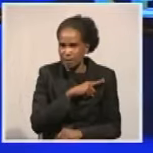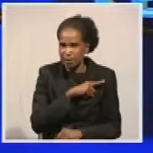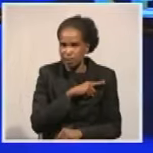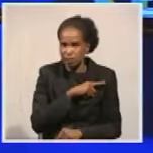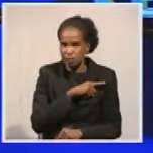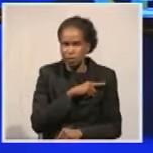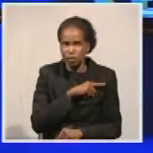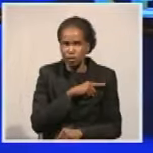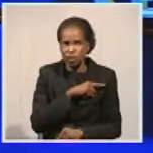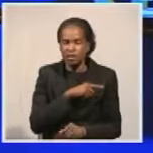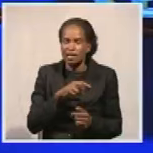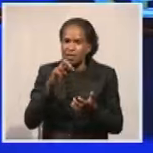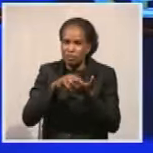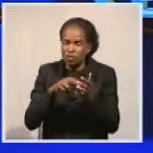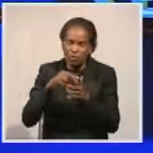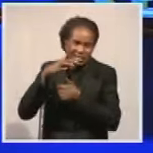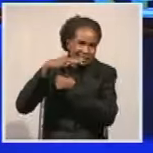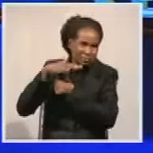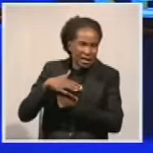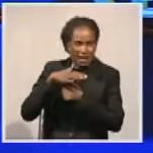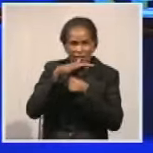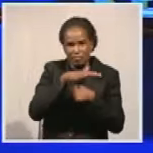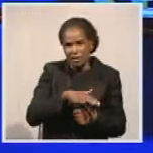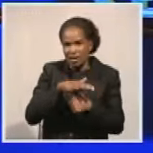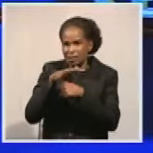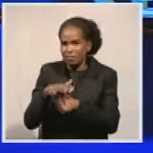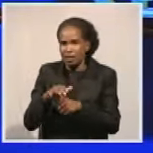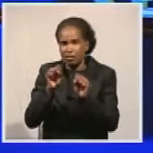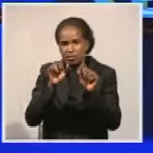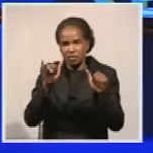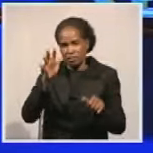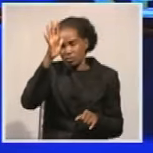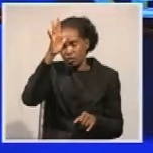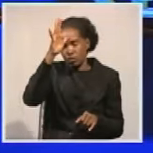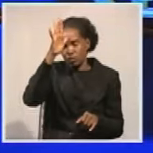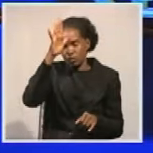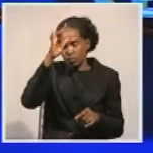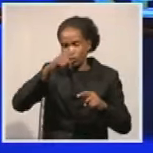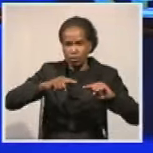the arbitrariness of the system of apartheid.